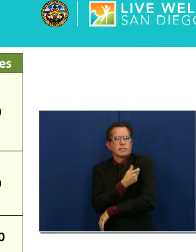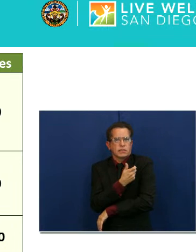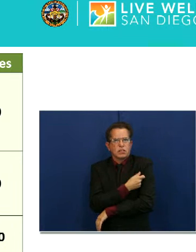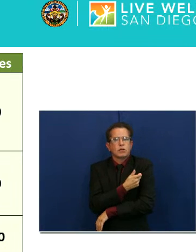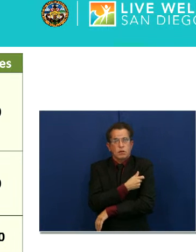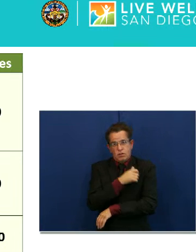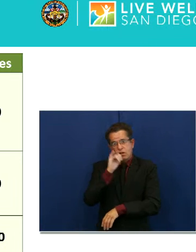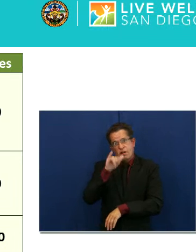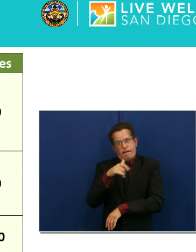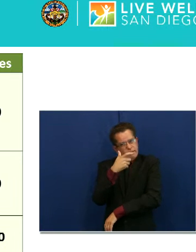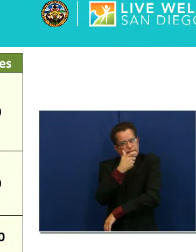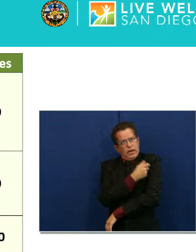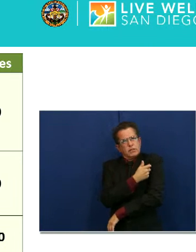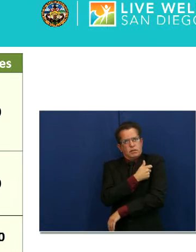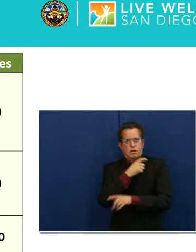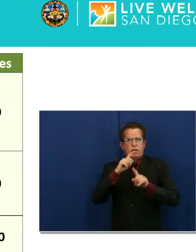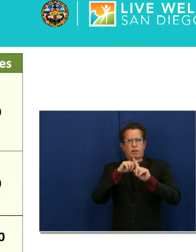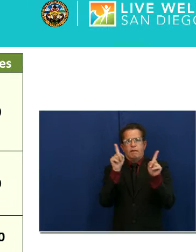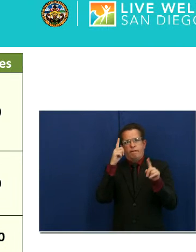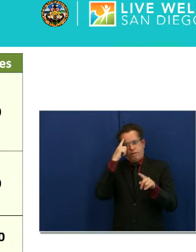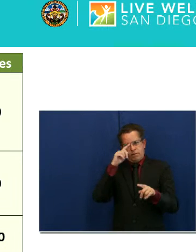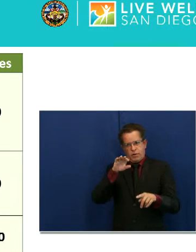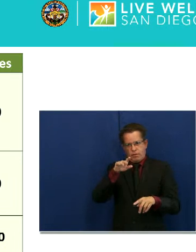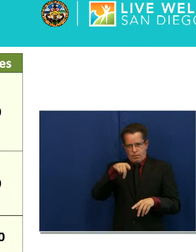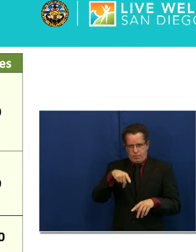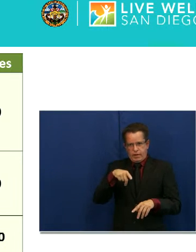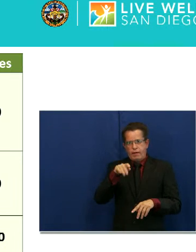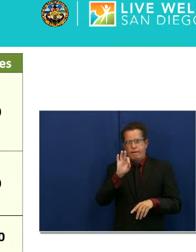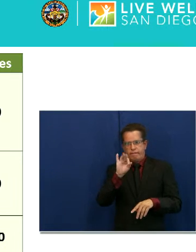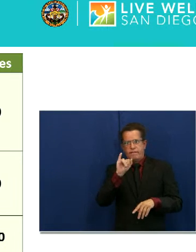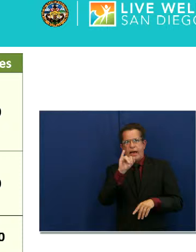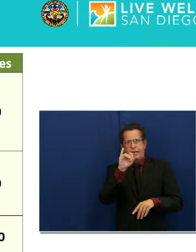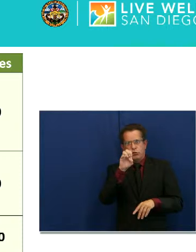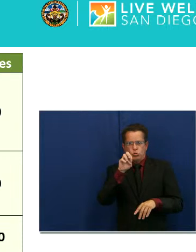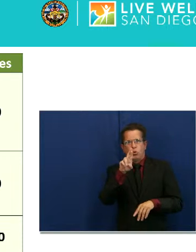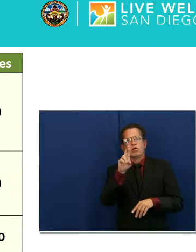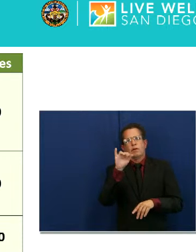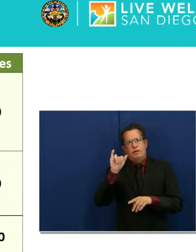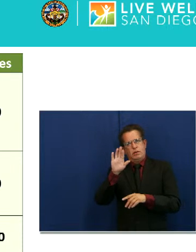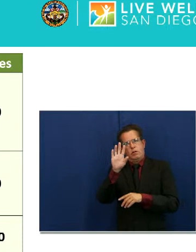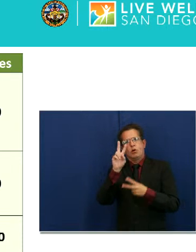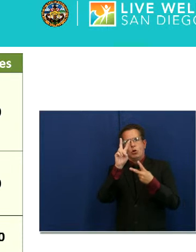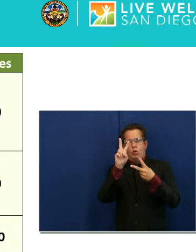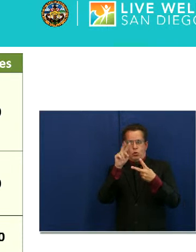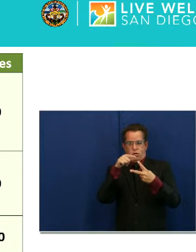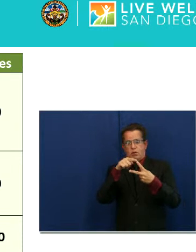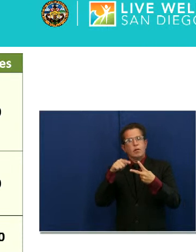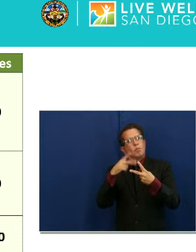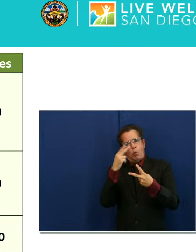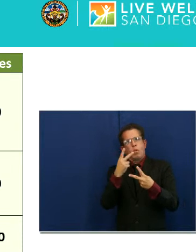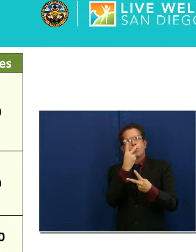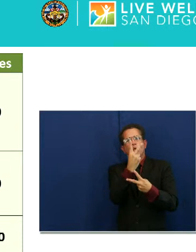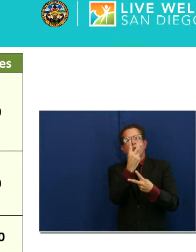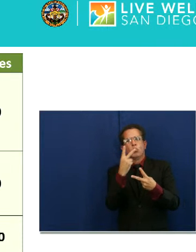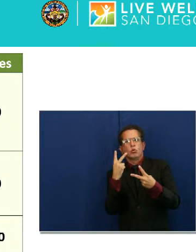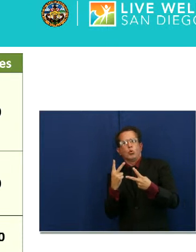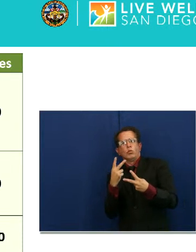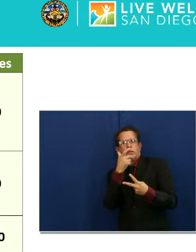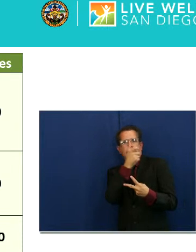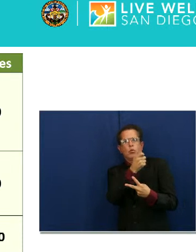Vaccinations are a bit different for Pfizer. It's a 2-dose series for both. For Pfizer, you